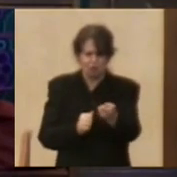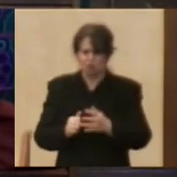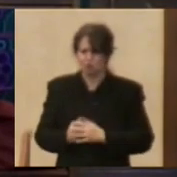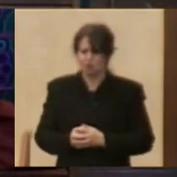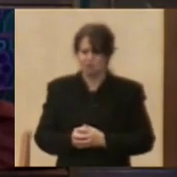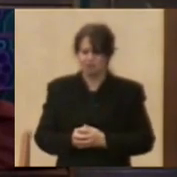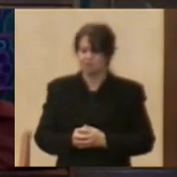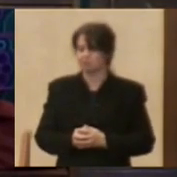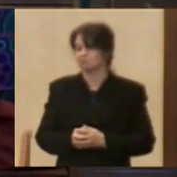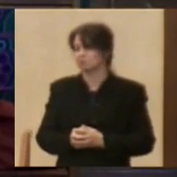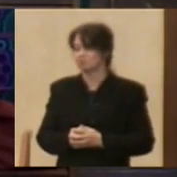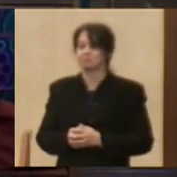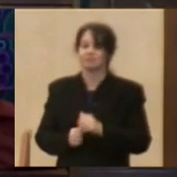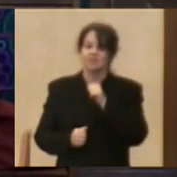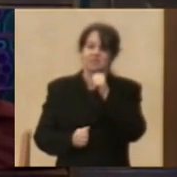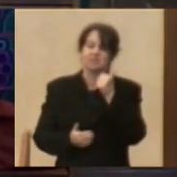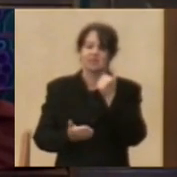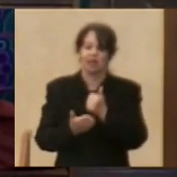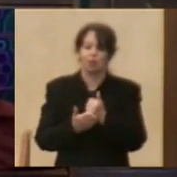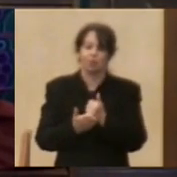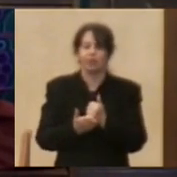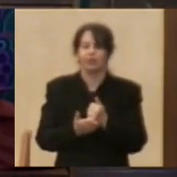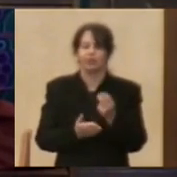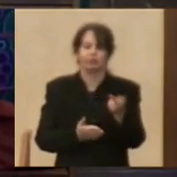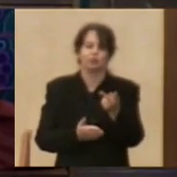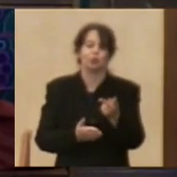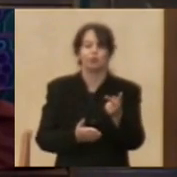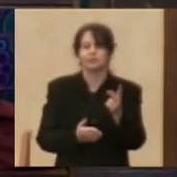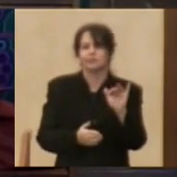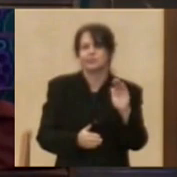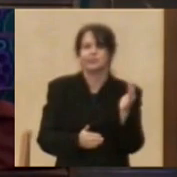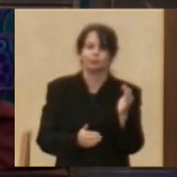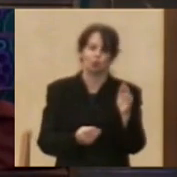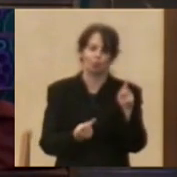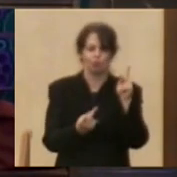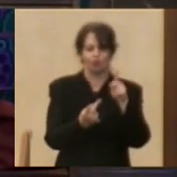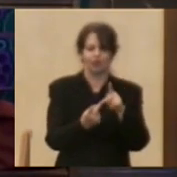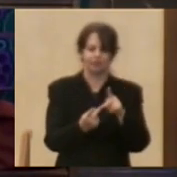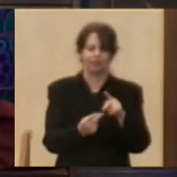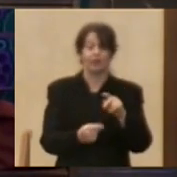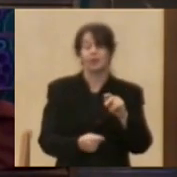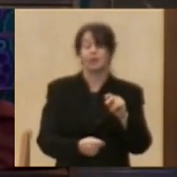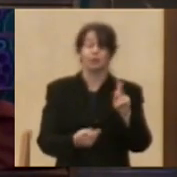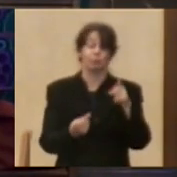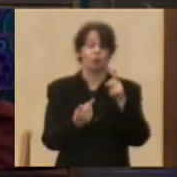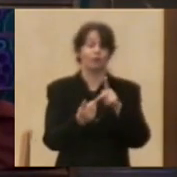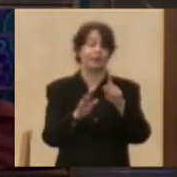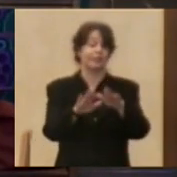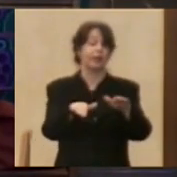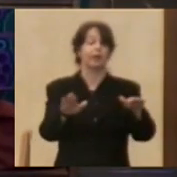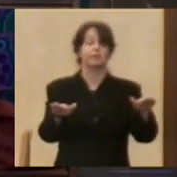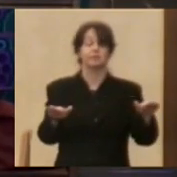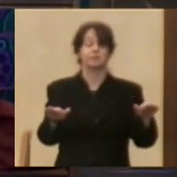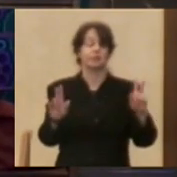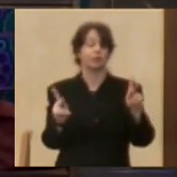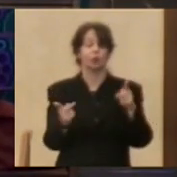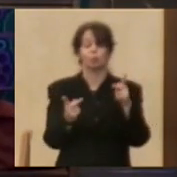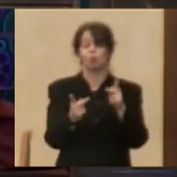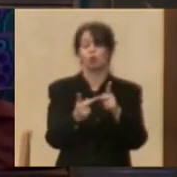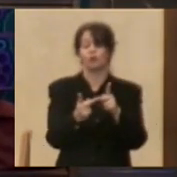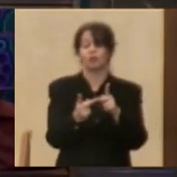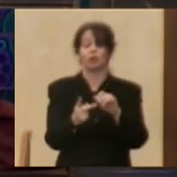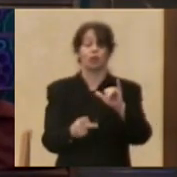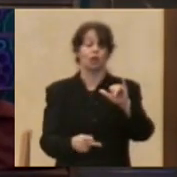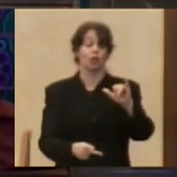well, it probably doesn't help that they're so perfect. I mean, the perfect kids and the perfect